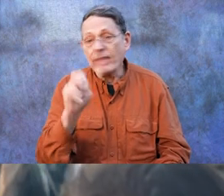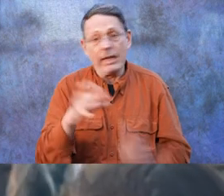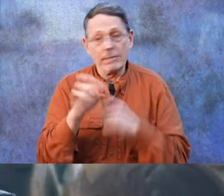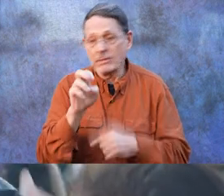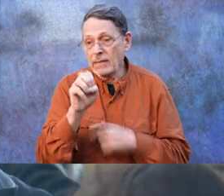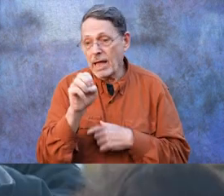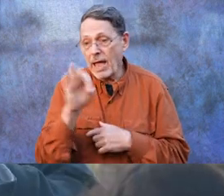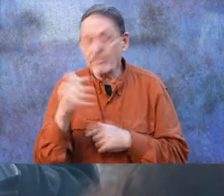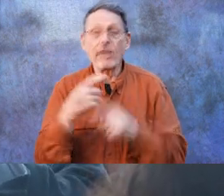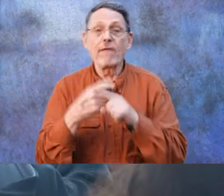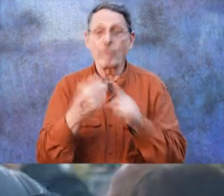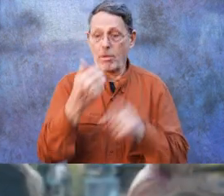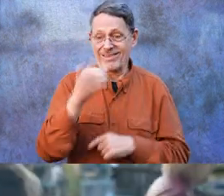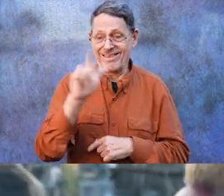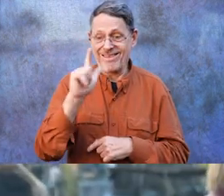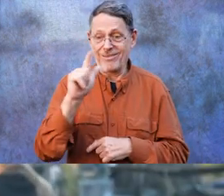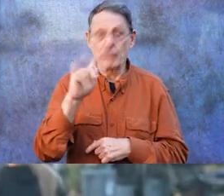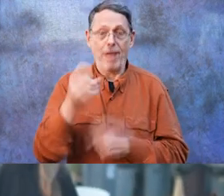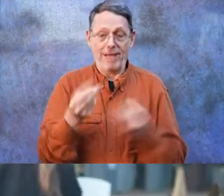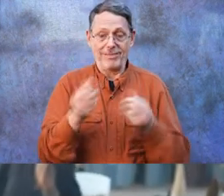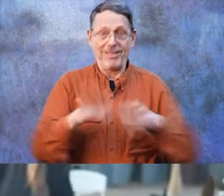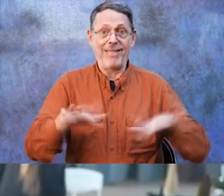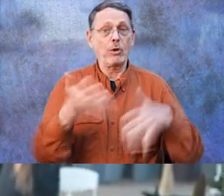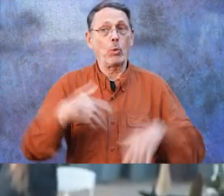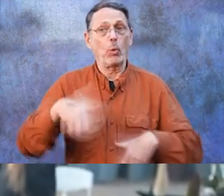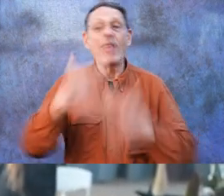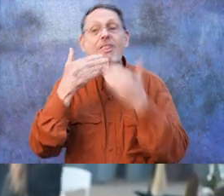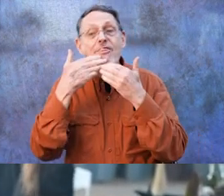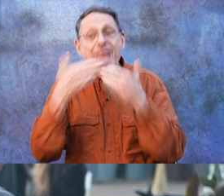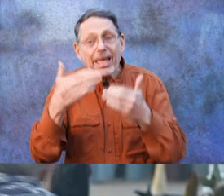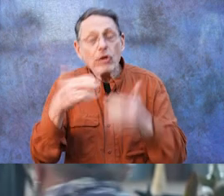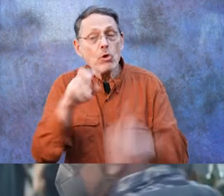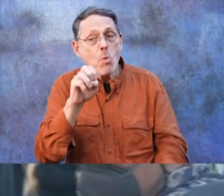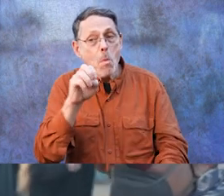Effie, especially Effie of Gill Tract. What a thank you, Effie. Yeah.